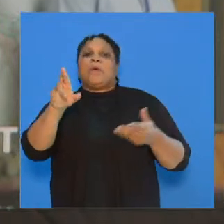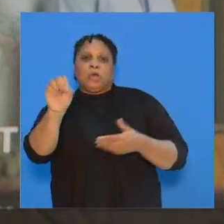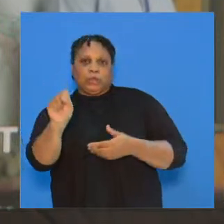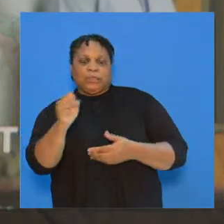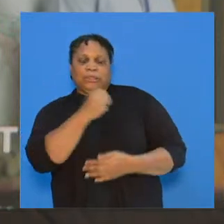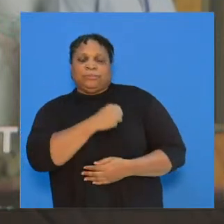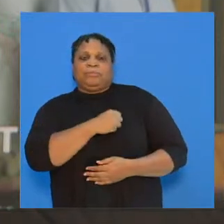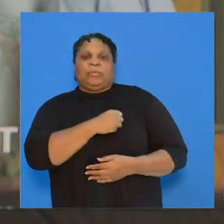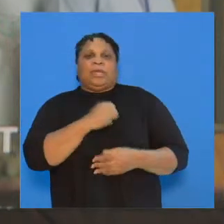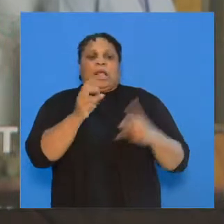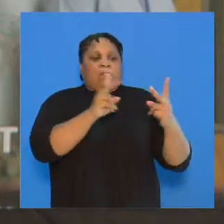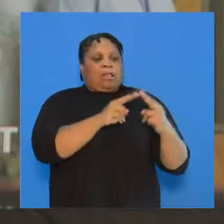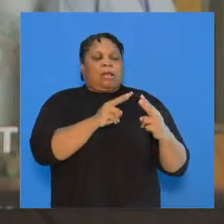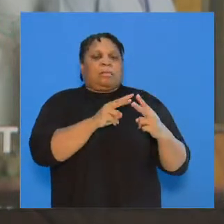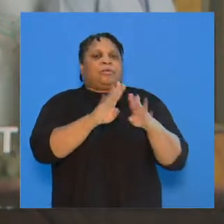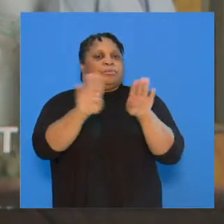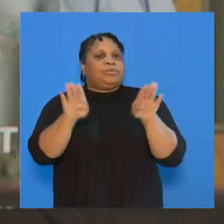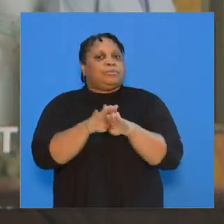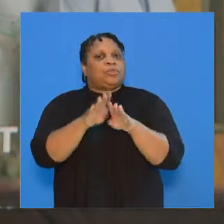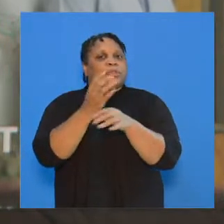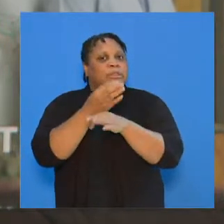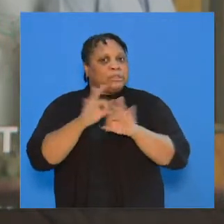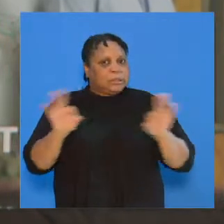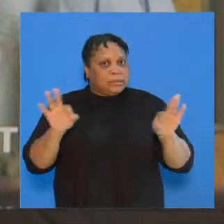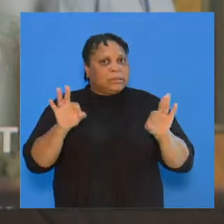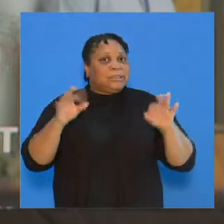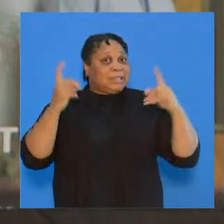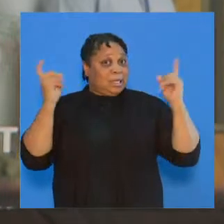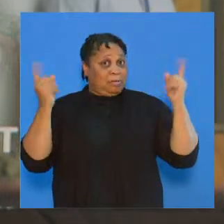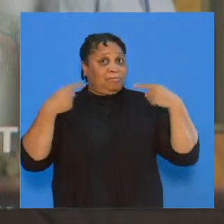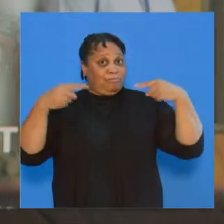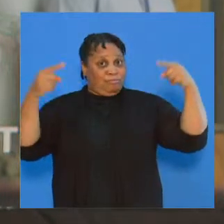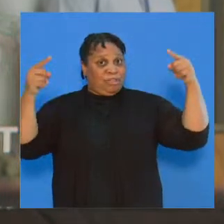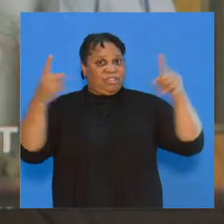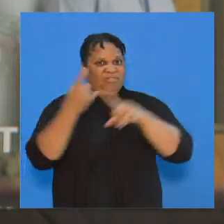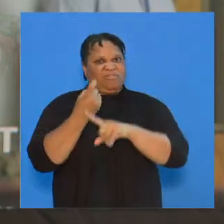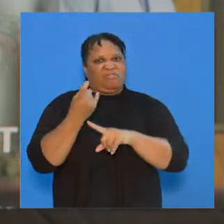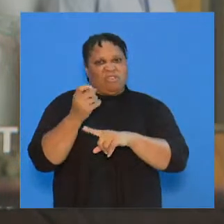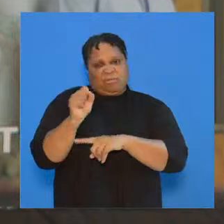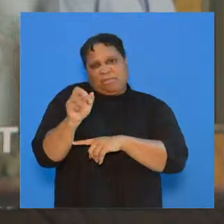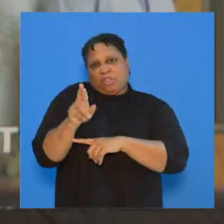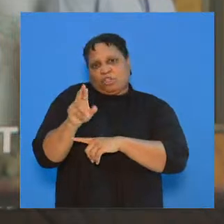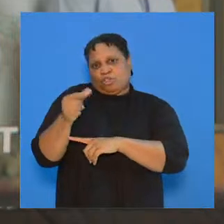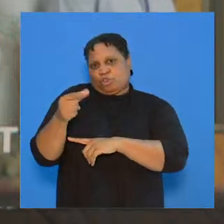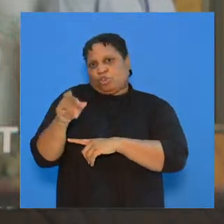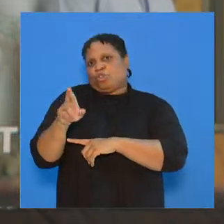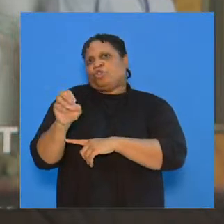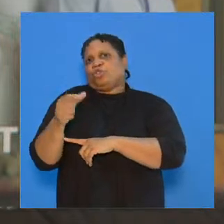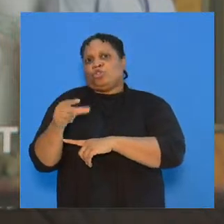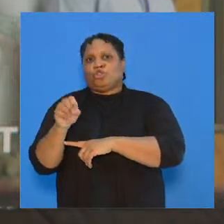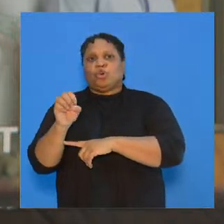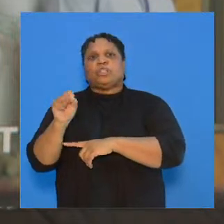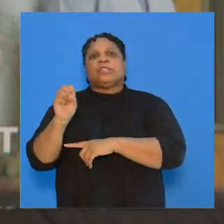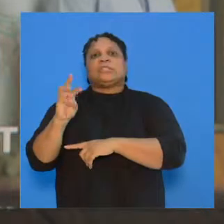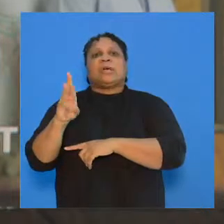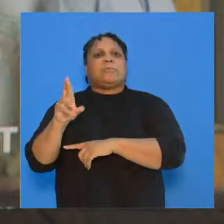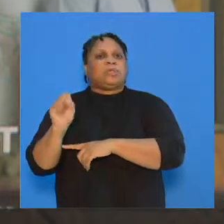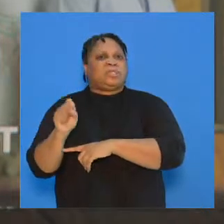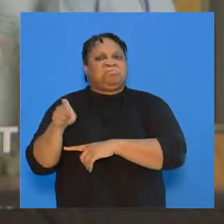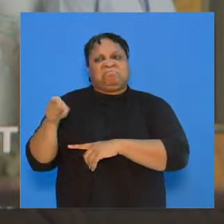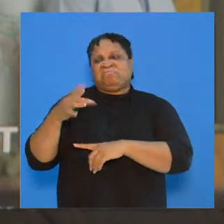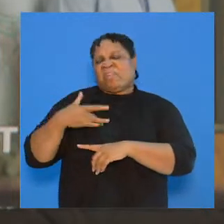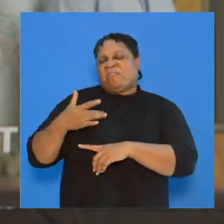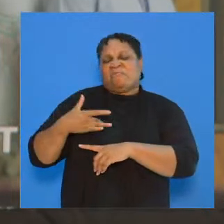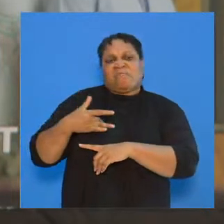to decouple Bermuda's emancipation celebration from Sir George Summers. MP Famous reasoned that it was inappropriate for Bermuda